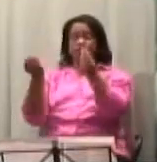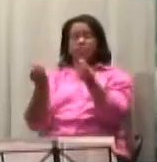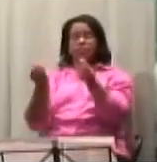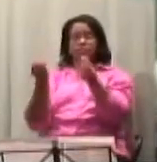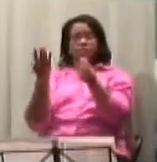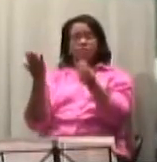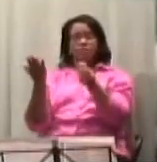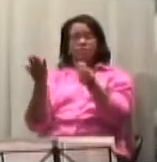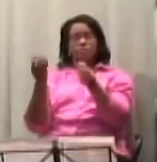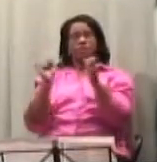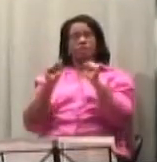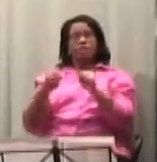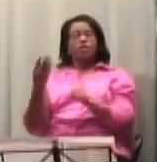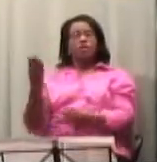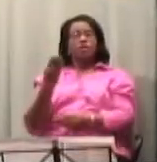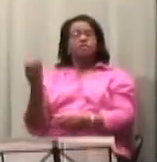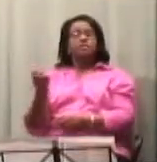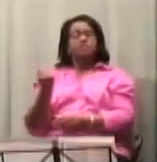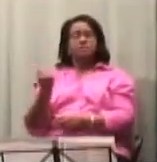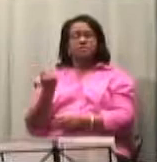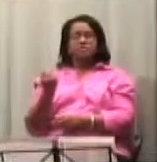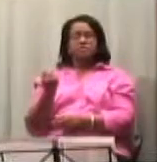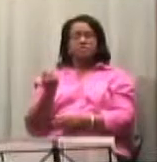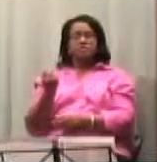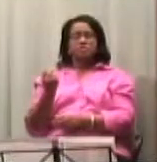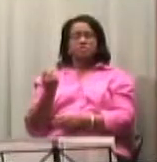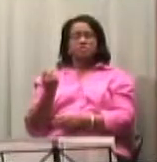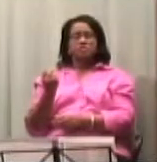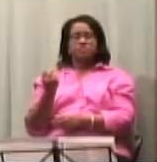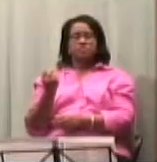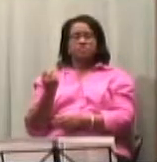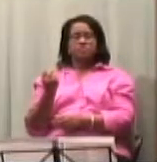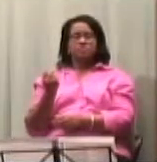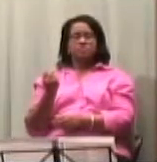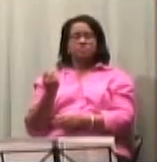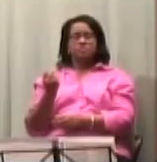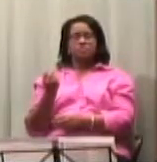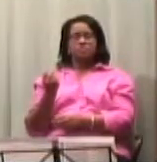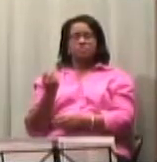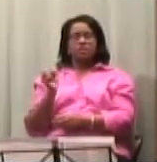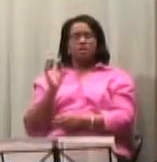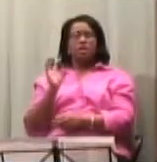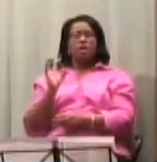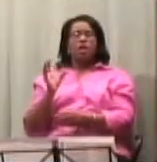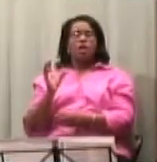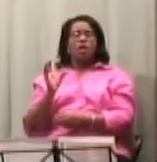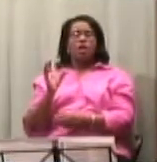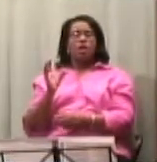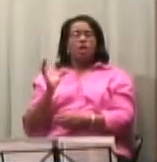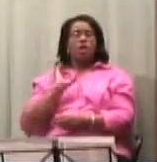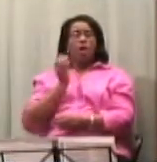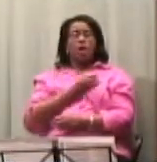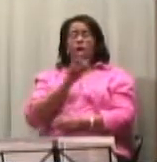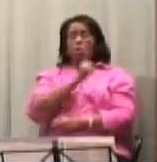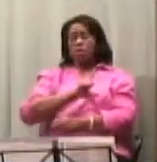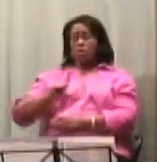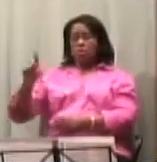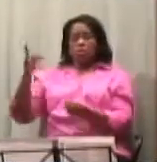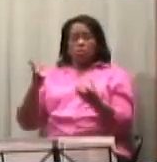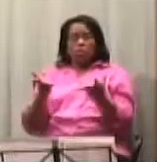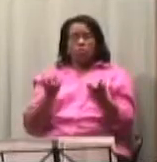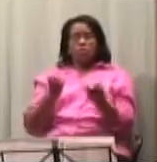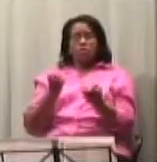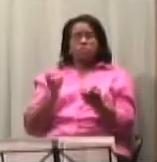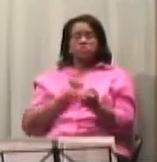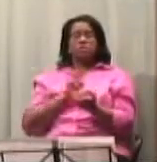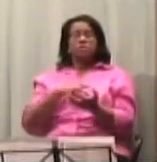dear brothers and sisters, our Lord wants a life commitment. This is why our